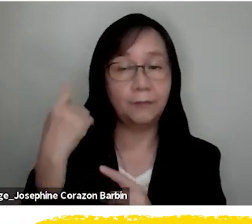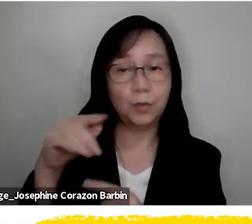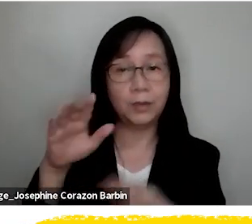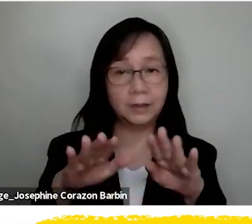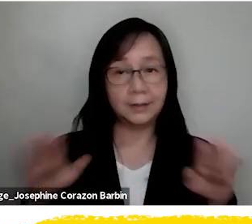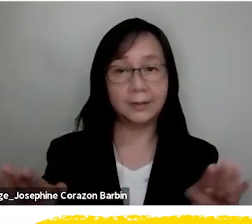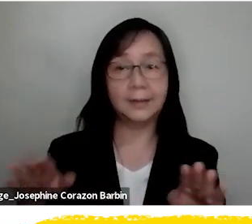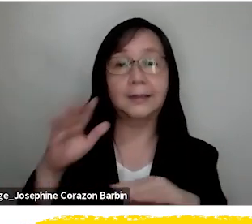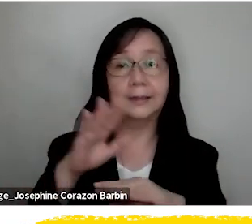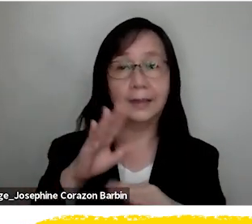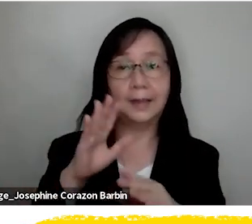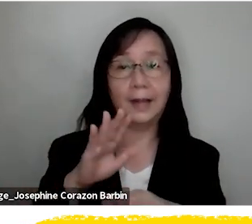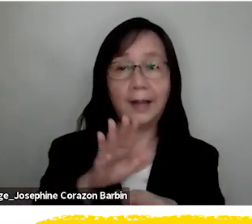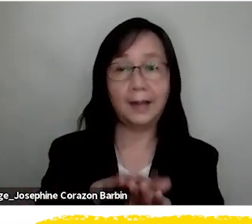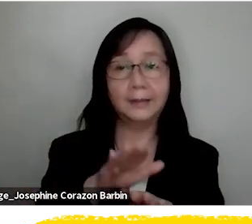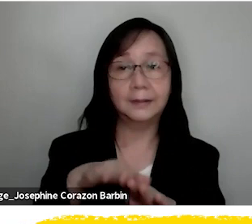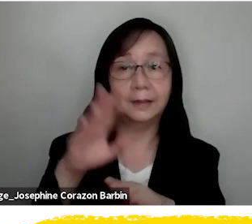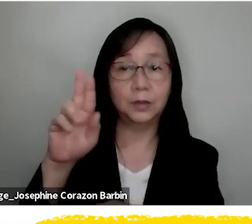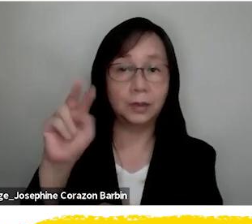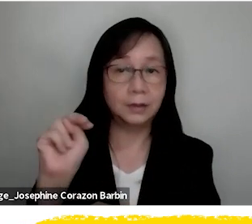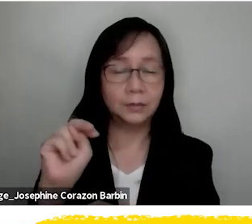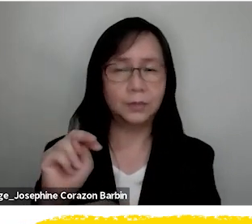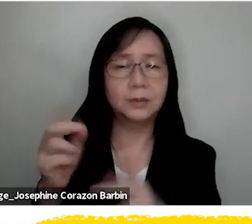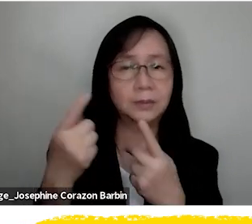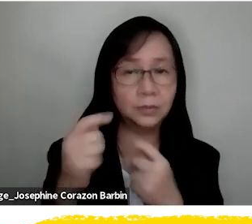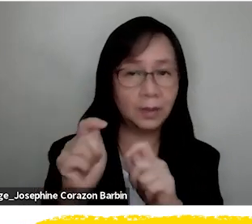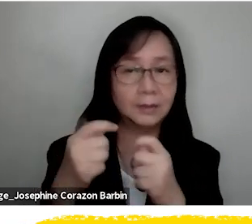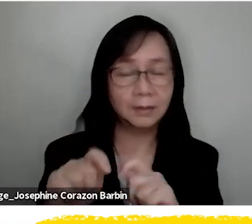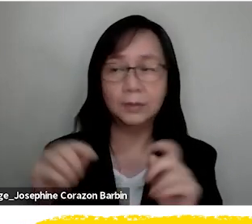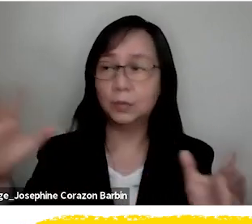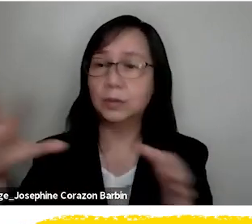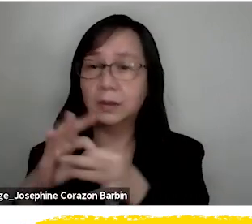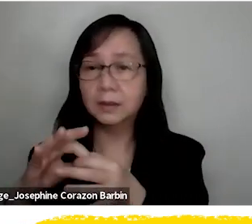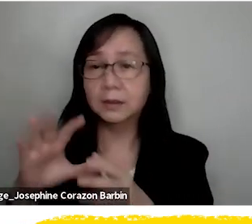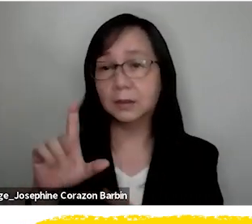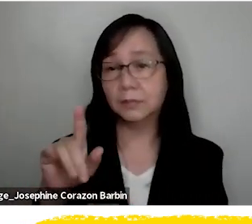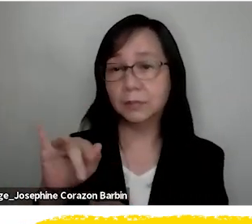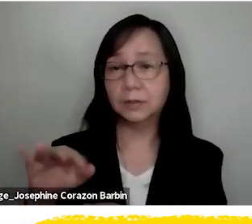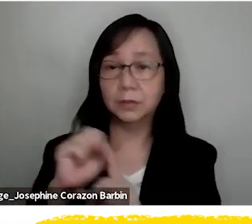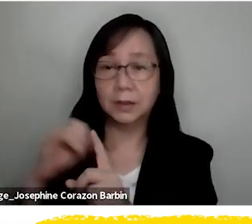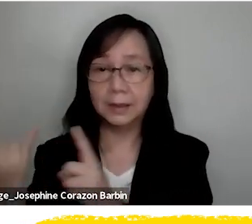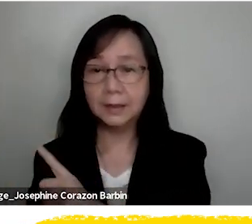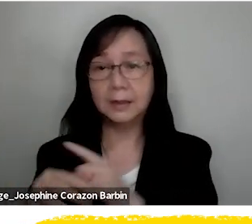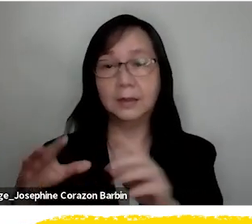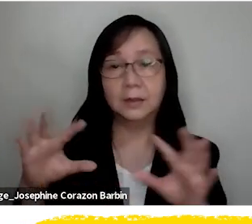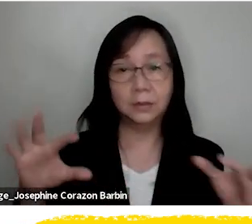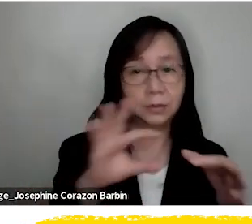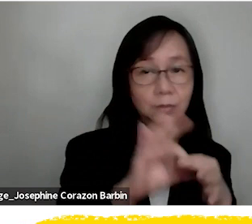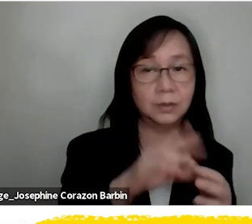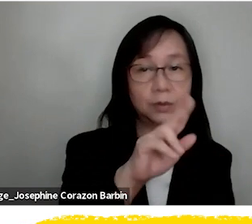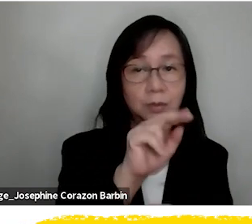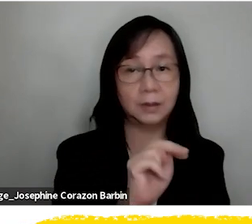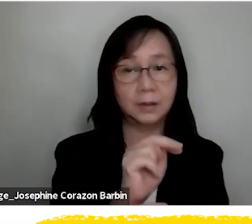UN. What we do is really try to connect civil society on the ground to the UN